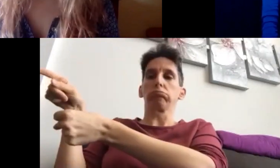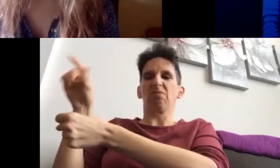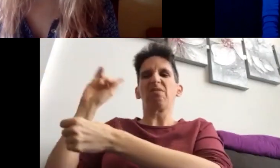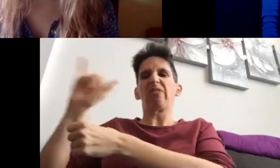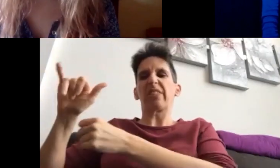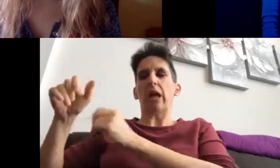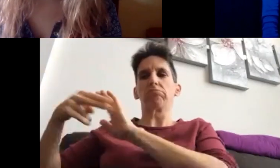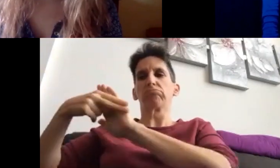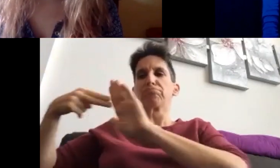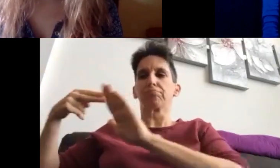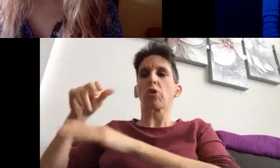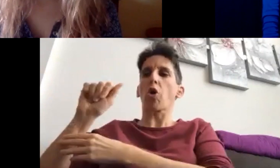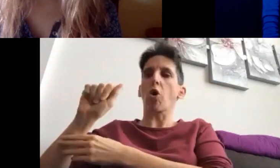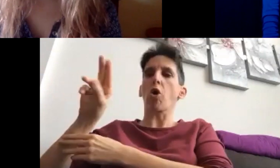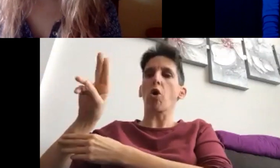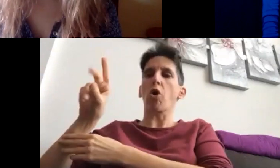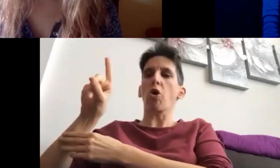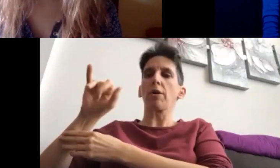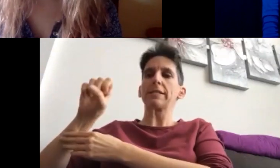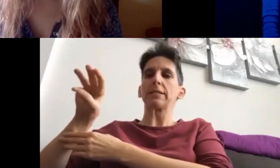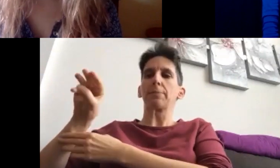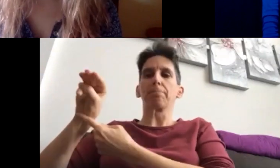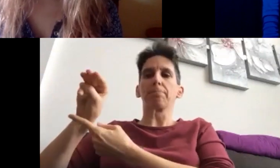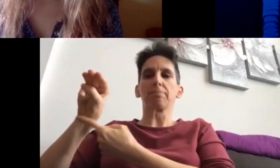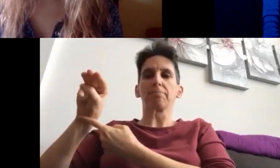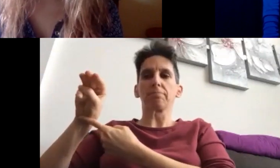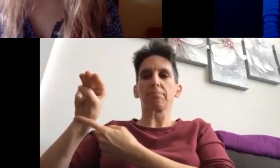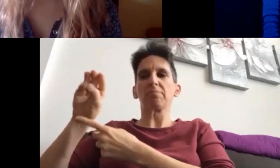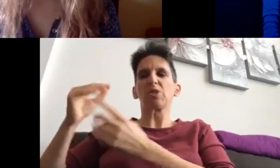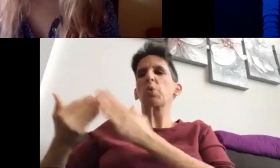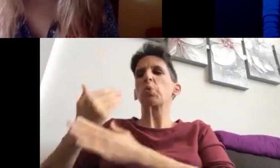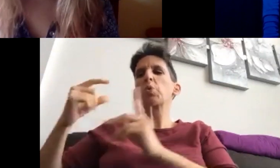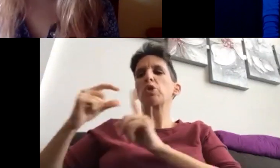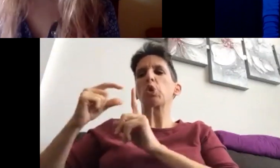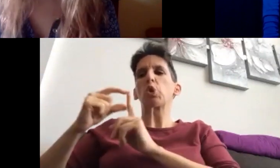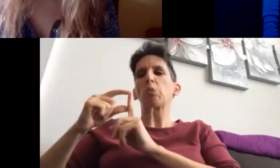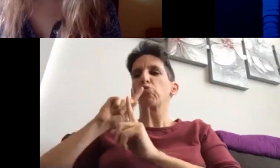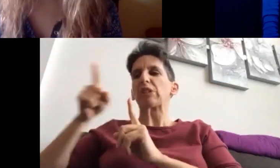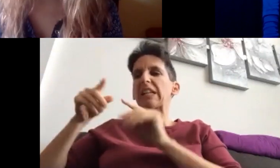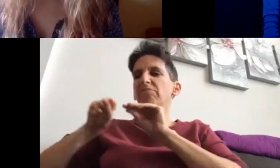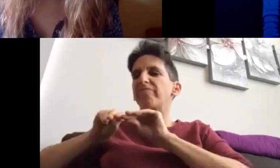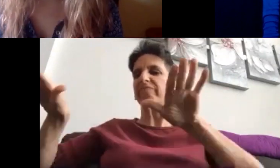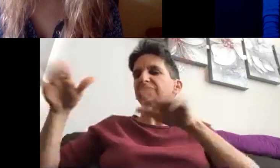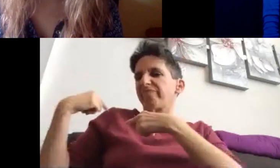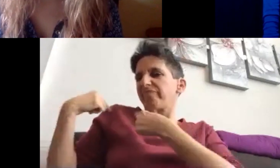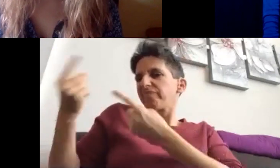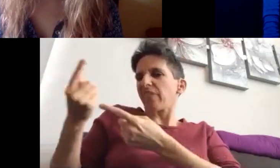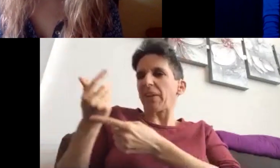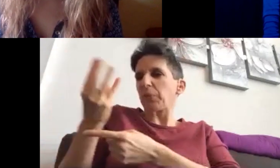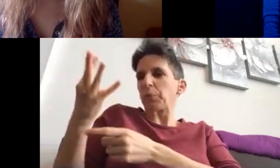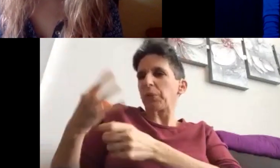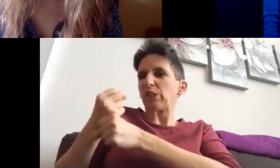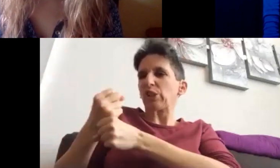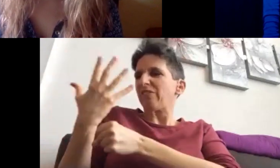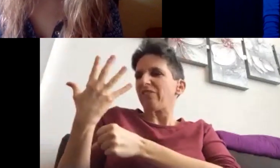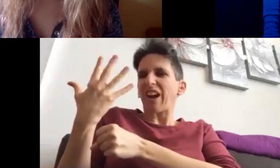are oppressed because they're not able to hear or speak. That's called autism. It's a new word that's been coined recently